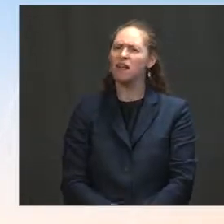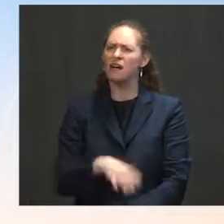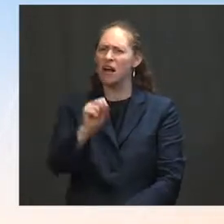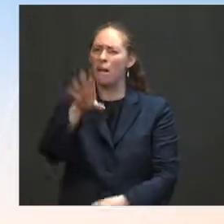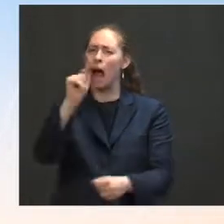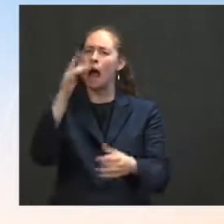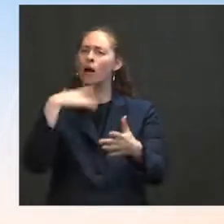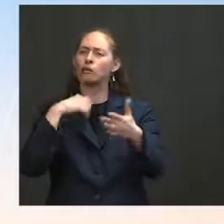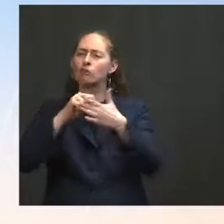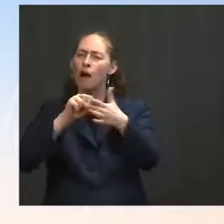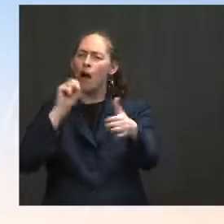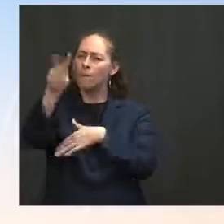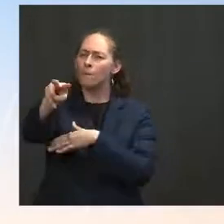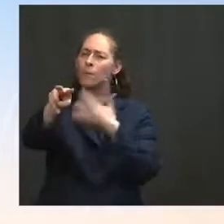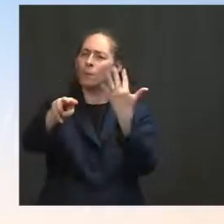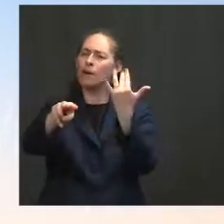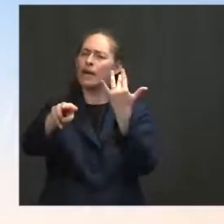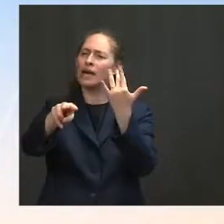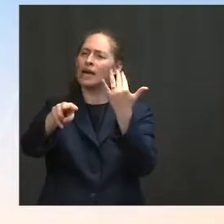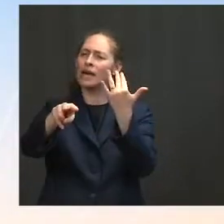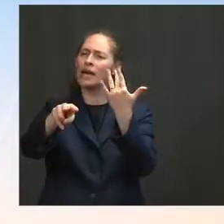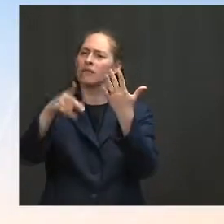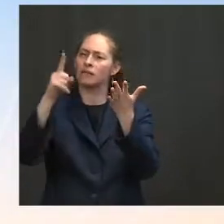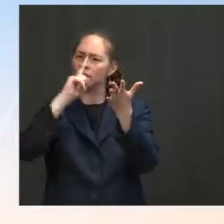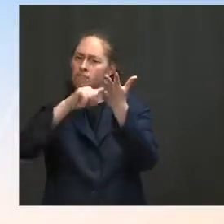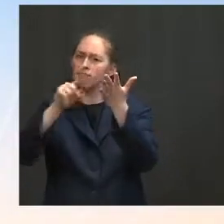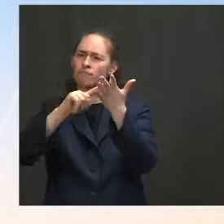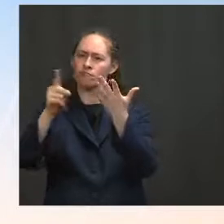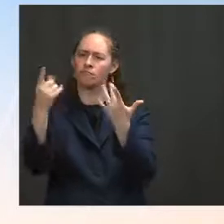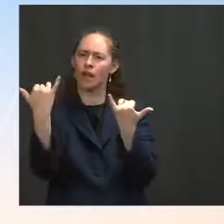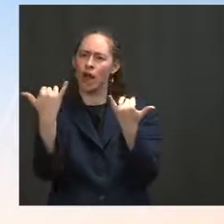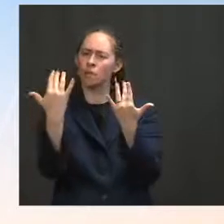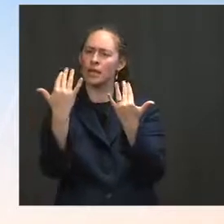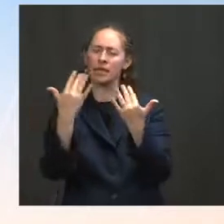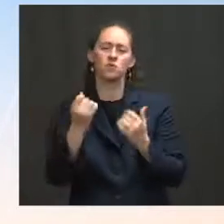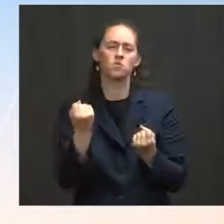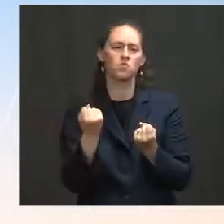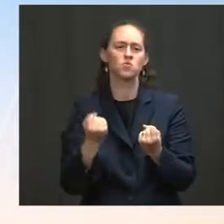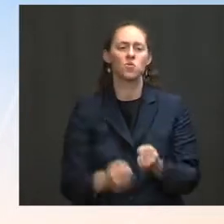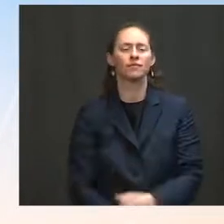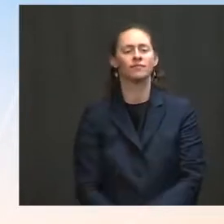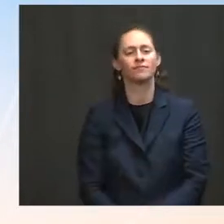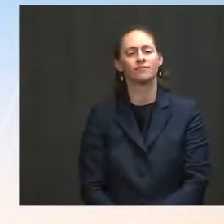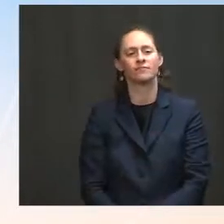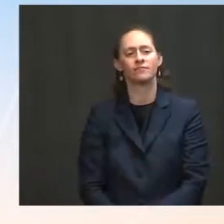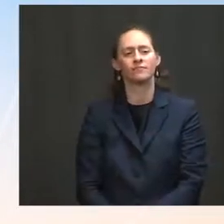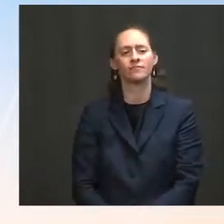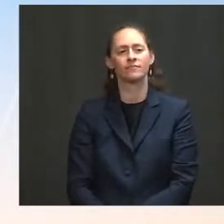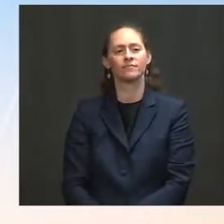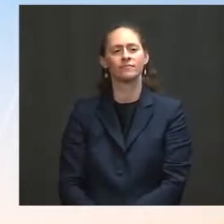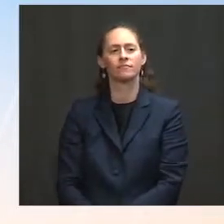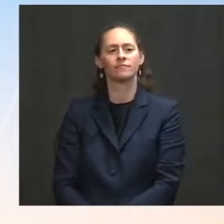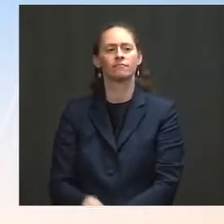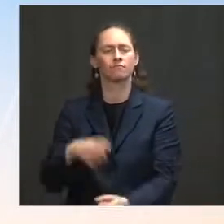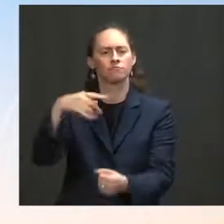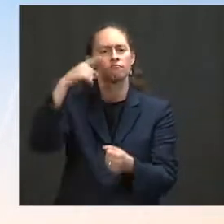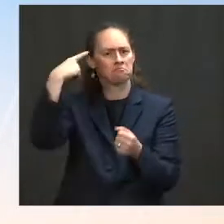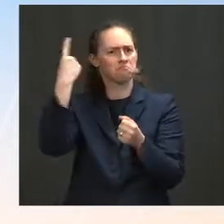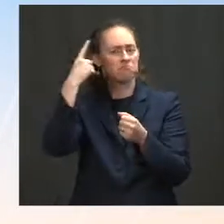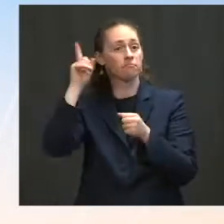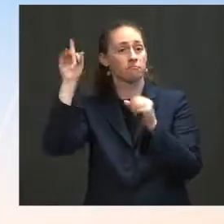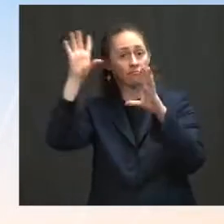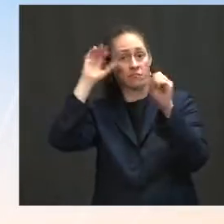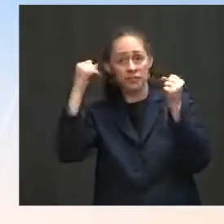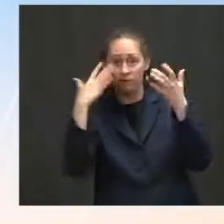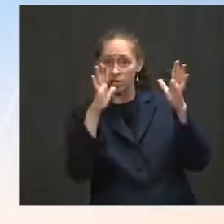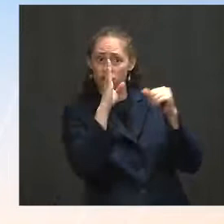led by the Haitians on the ground. Go ahead, Kelly. Did the president, in his conversation with President Putin, expand on the list that he presented to him in